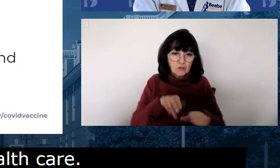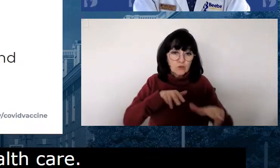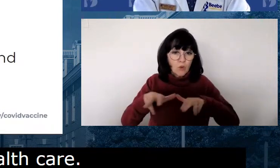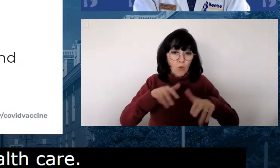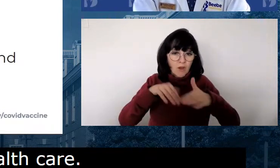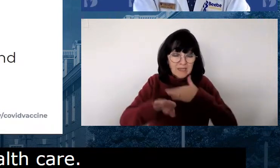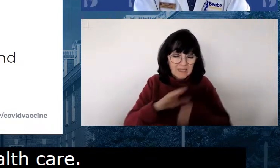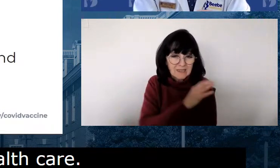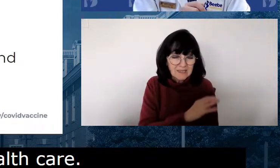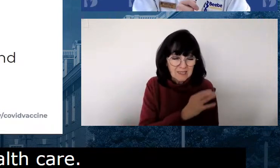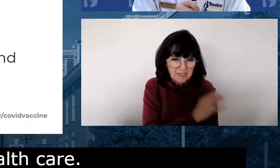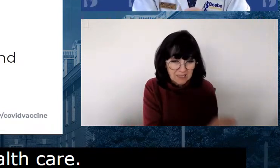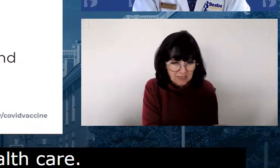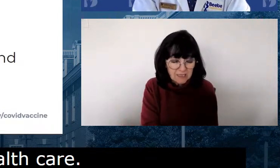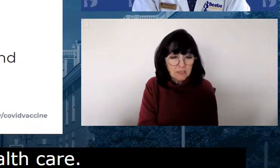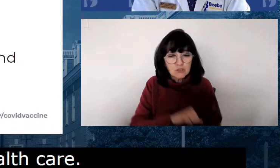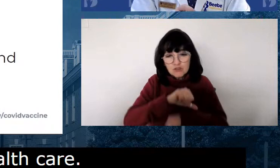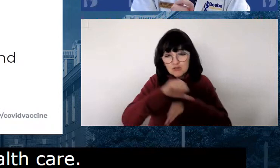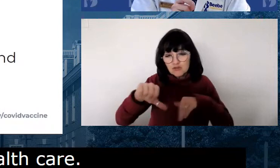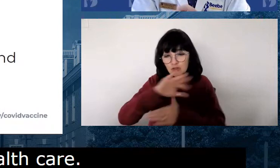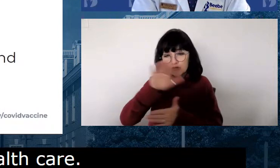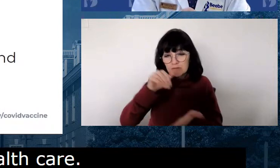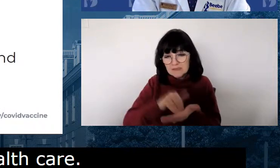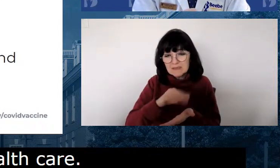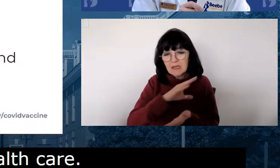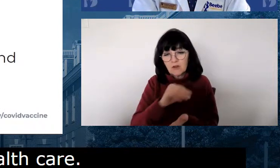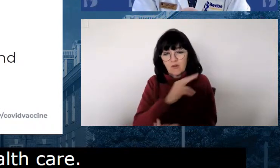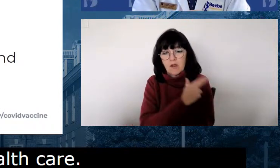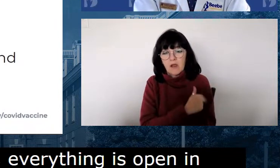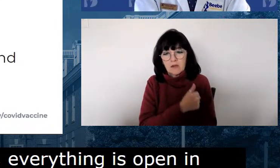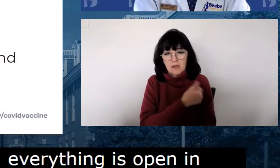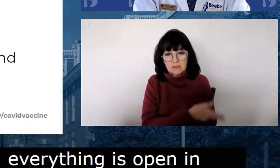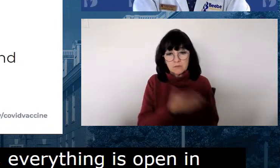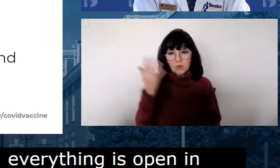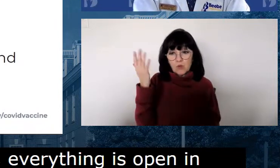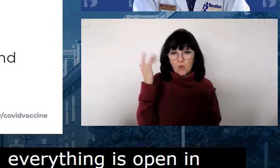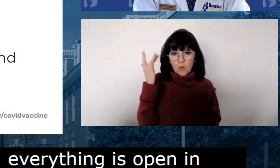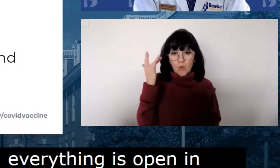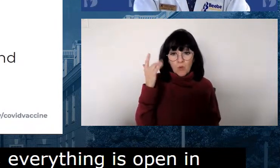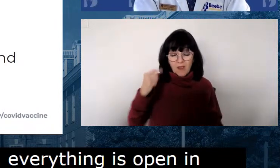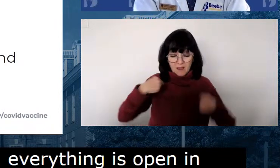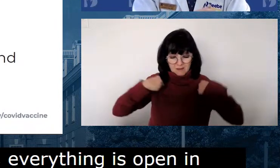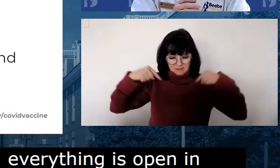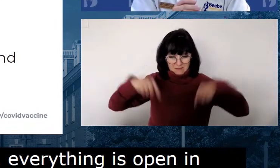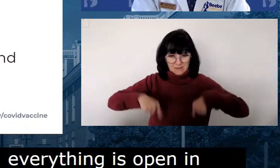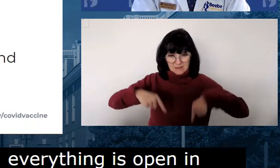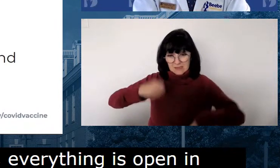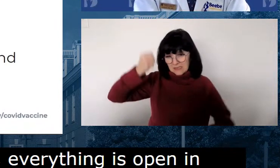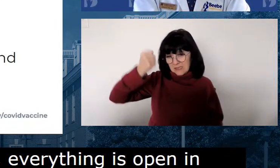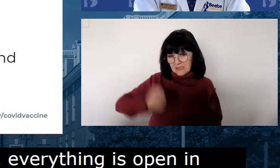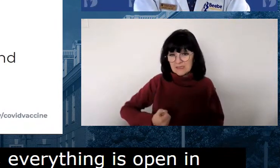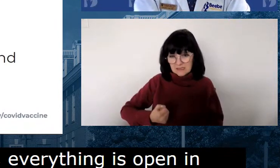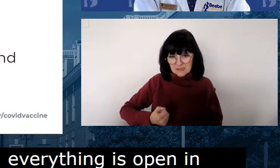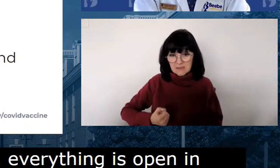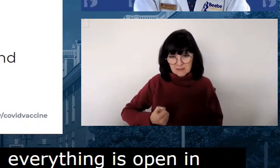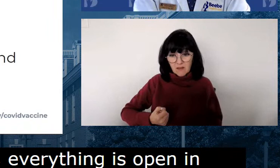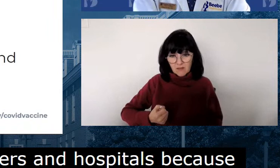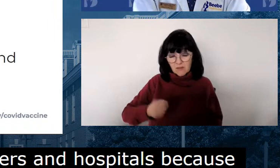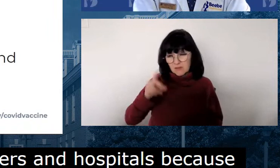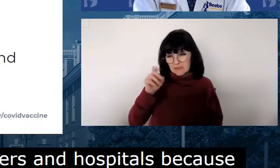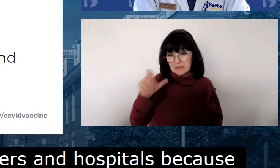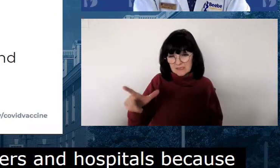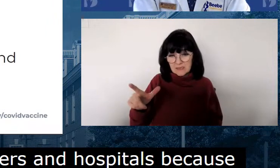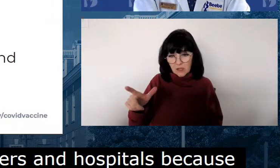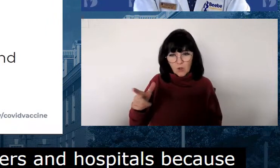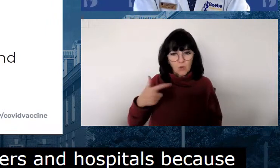surgery centers, and our hospitals, because we are the community health system here in Sussex County. We found some innovative ways